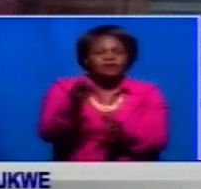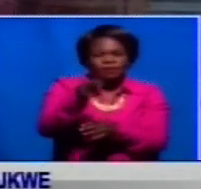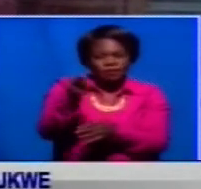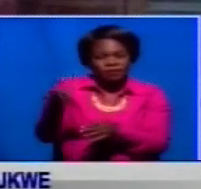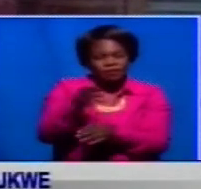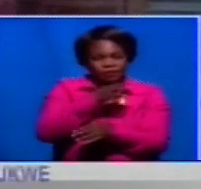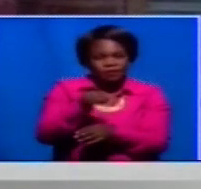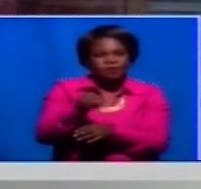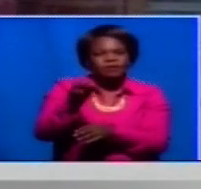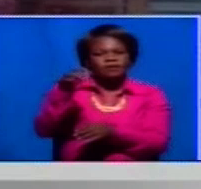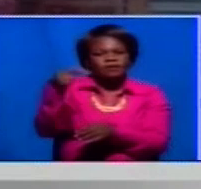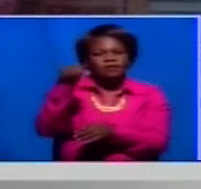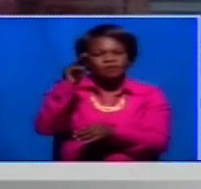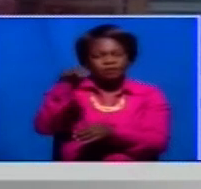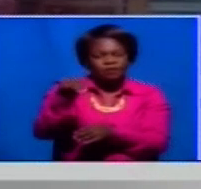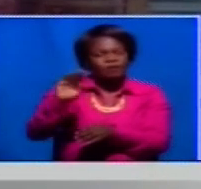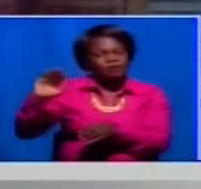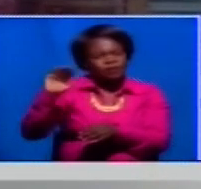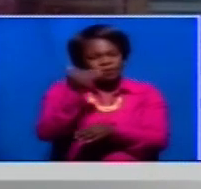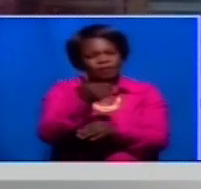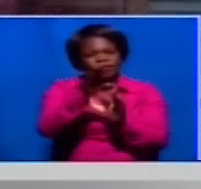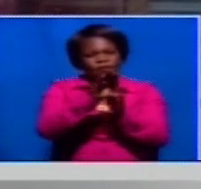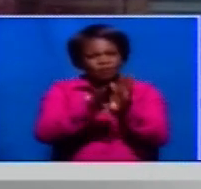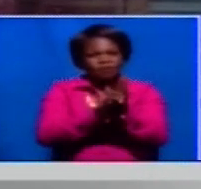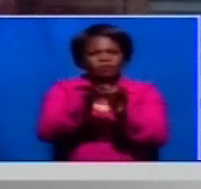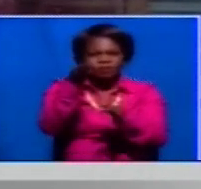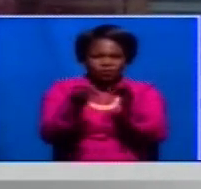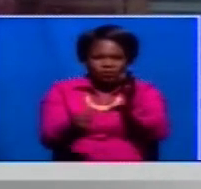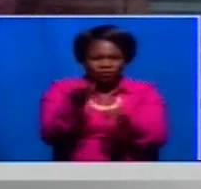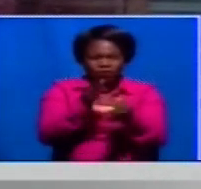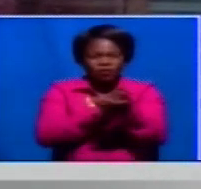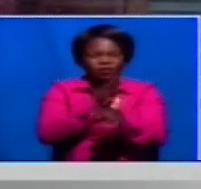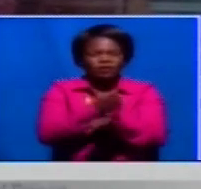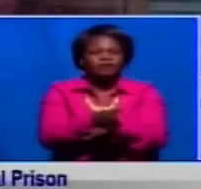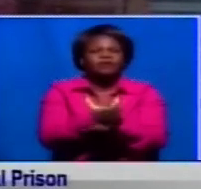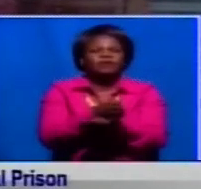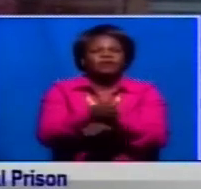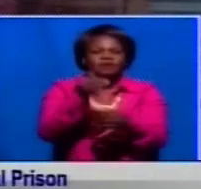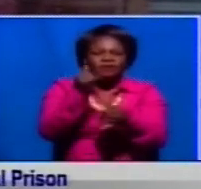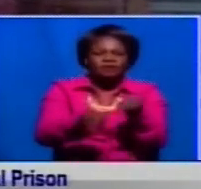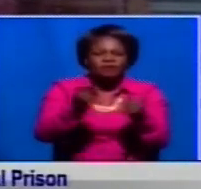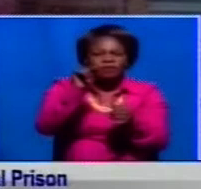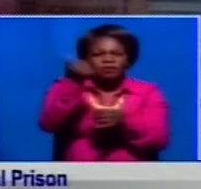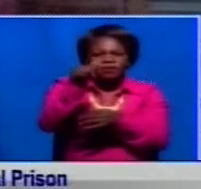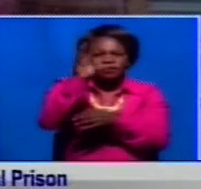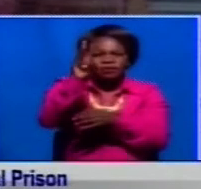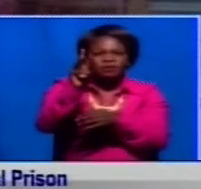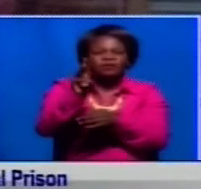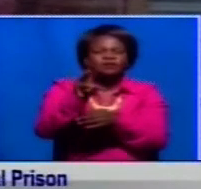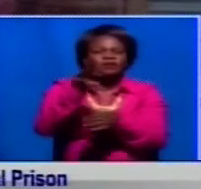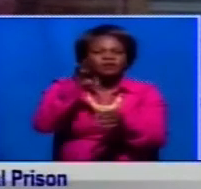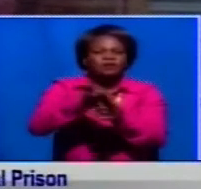Mr. Mwamba went back to the Constitutional Court after the dismissal of their 2016 presidential election